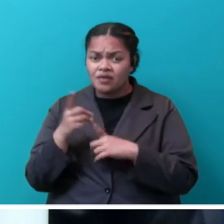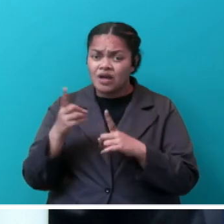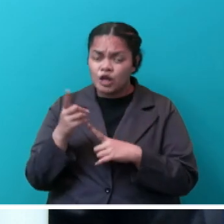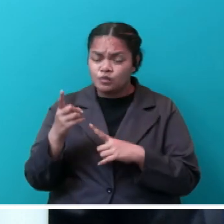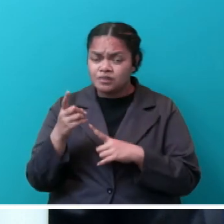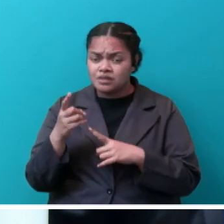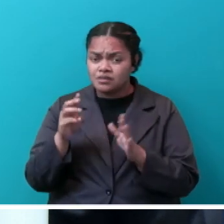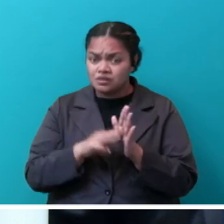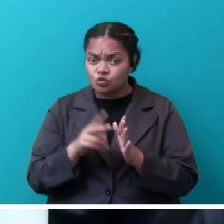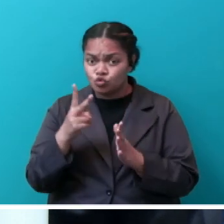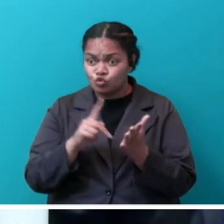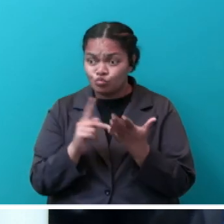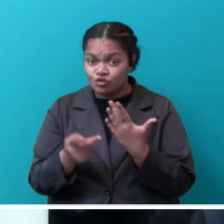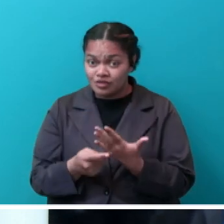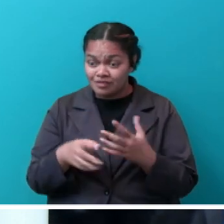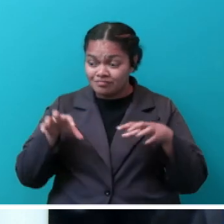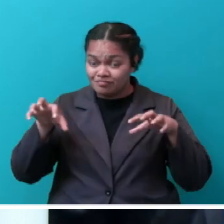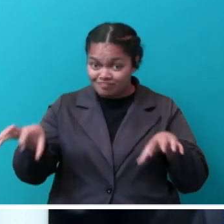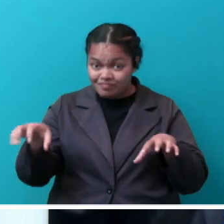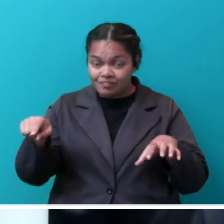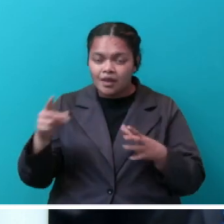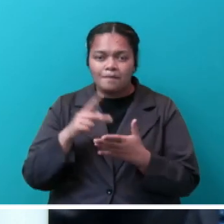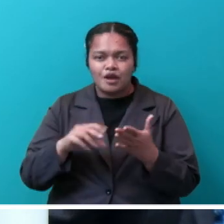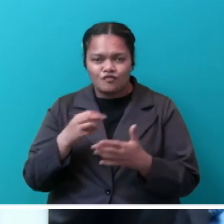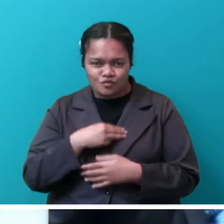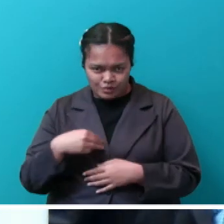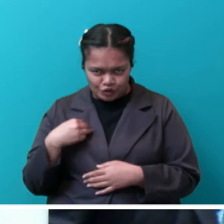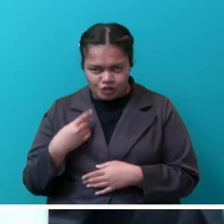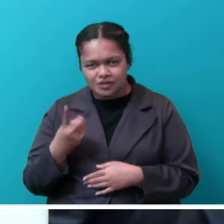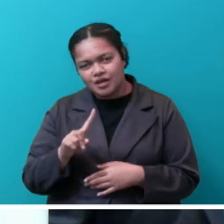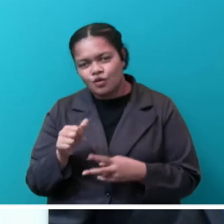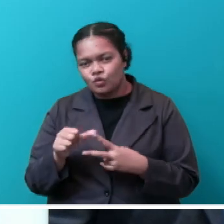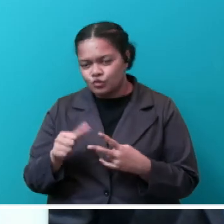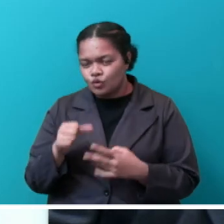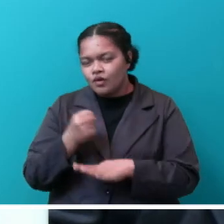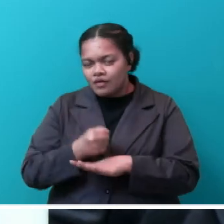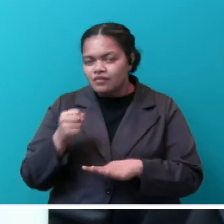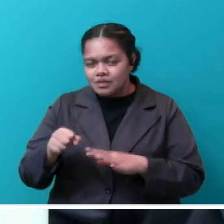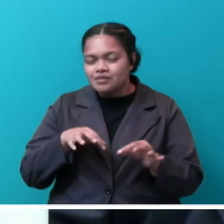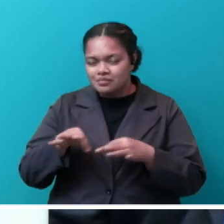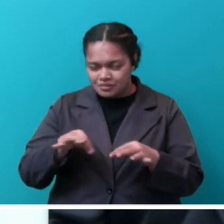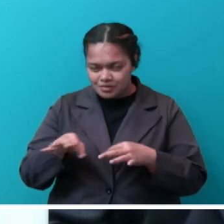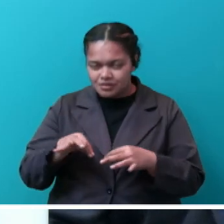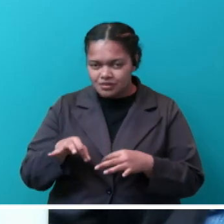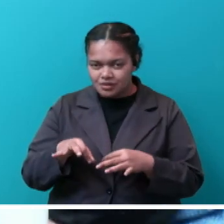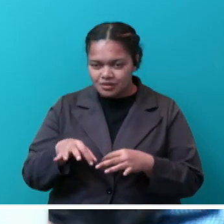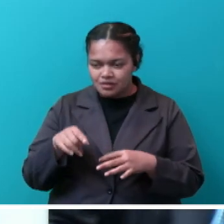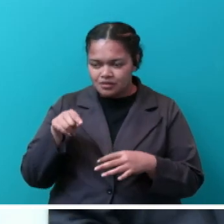the two project sites is part of the Ministry's as well as Queensland Government's urban action